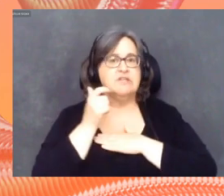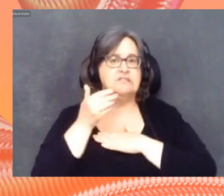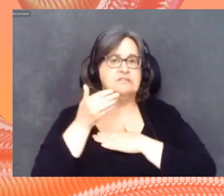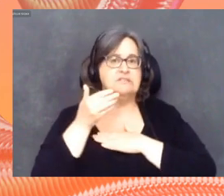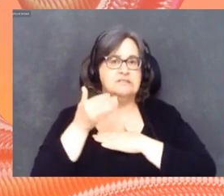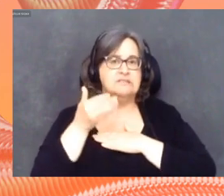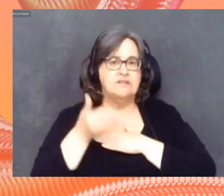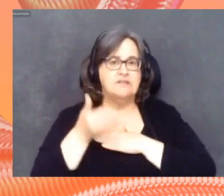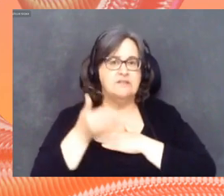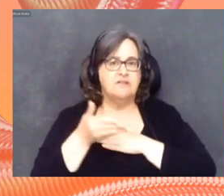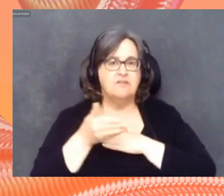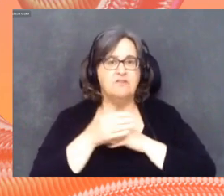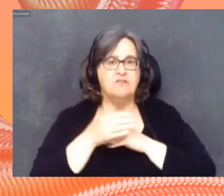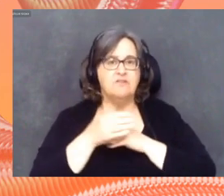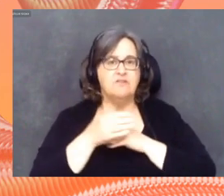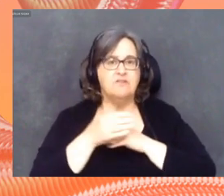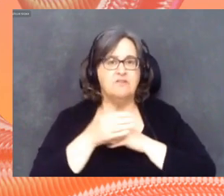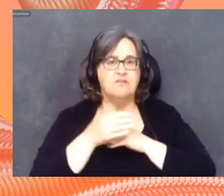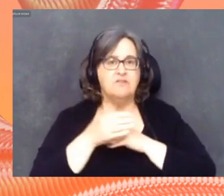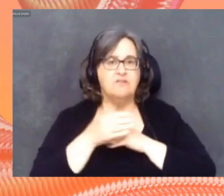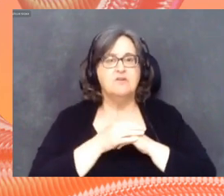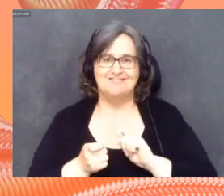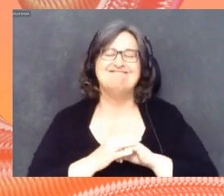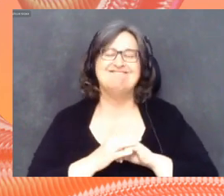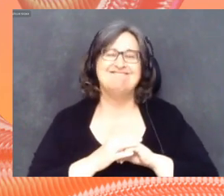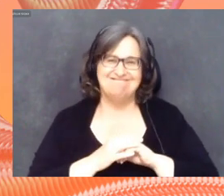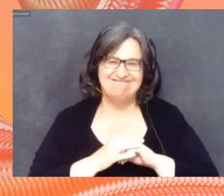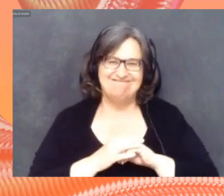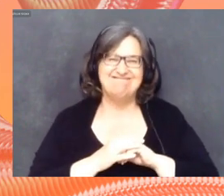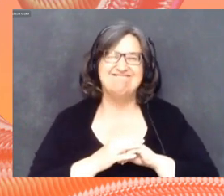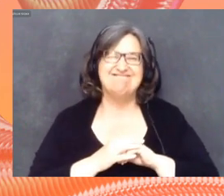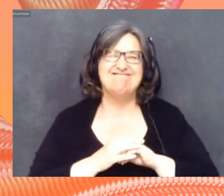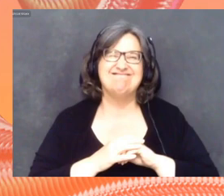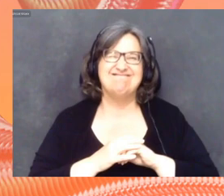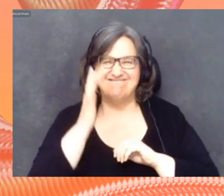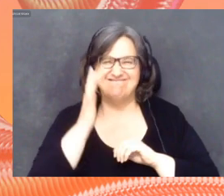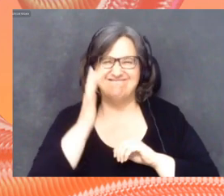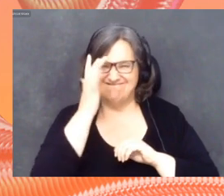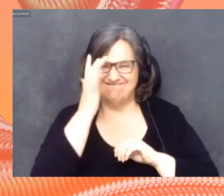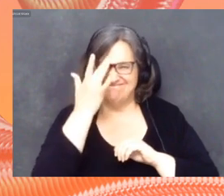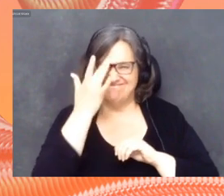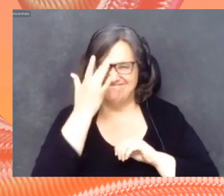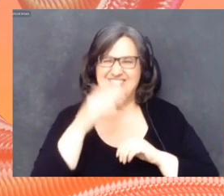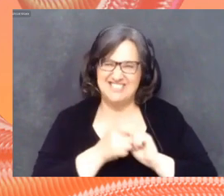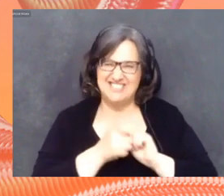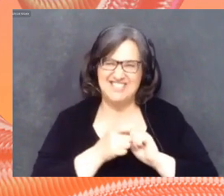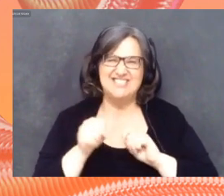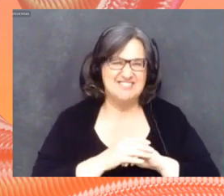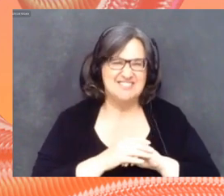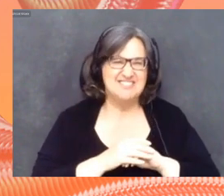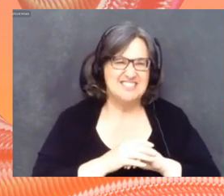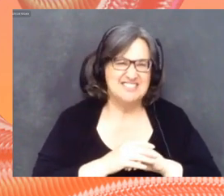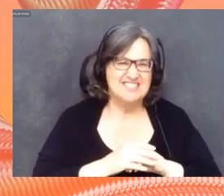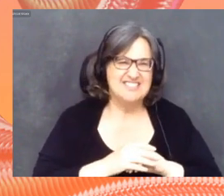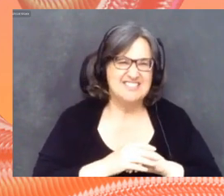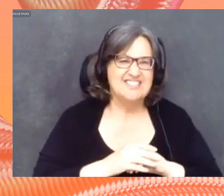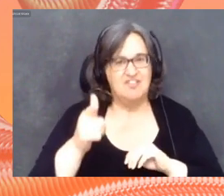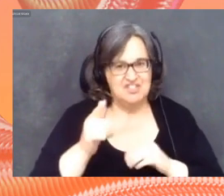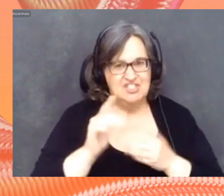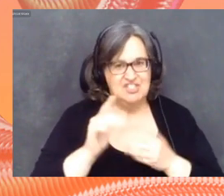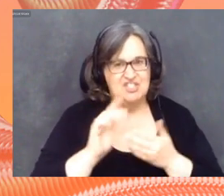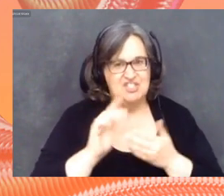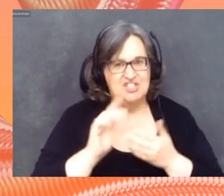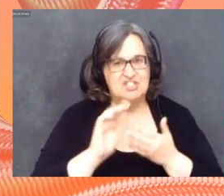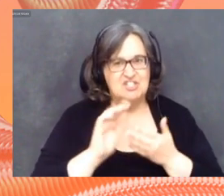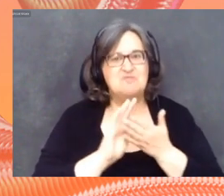get tired of change. like, what do you mean? Eventually, they do get tired,